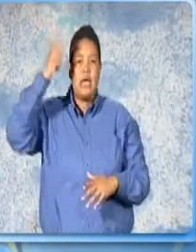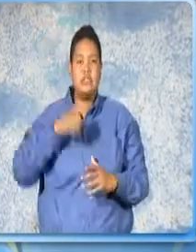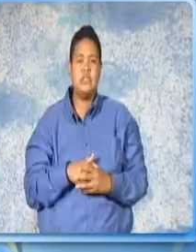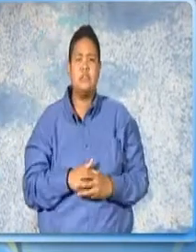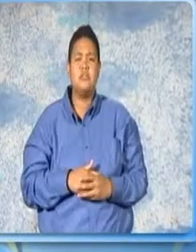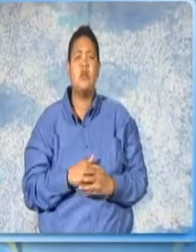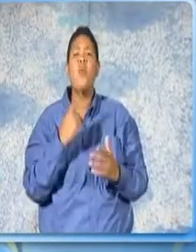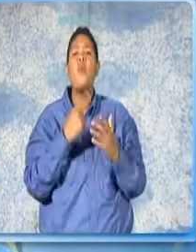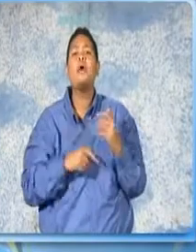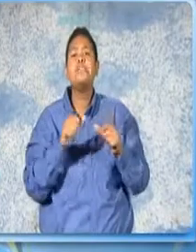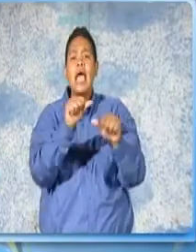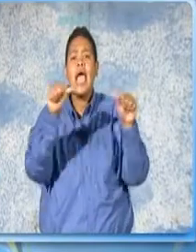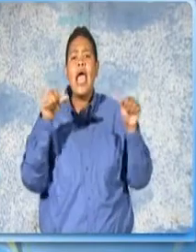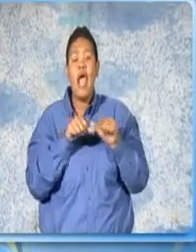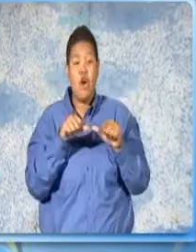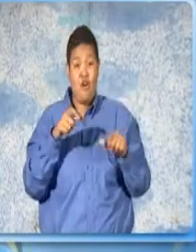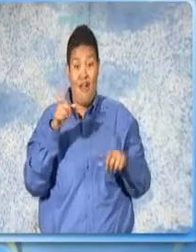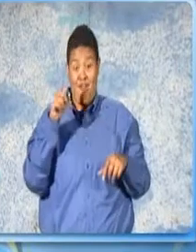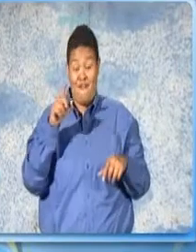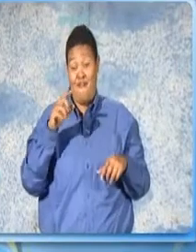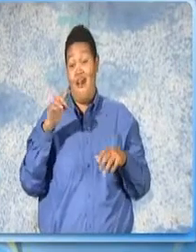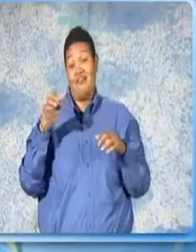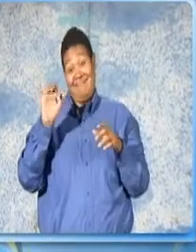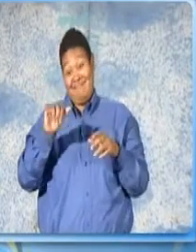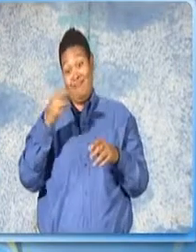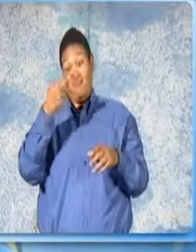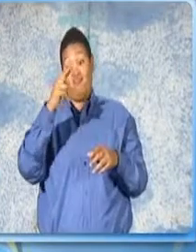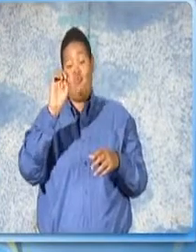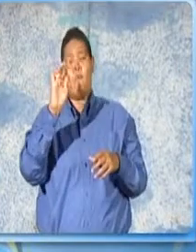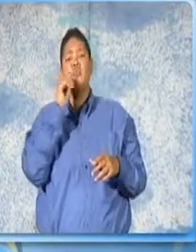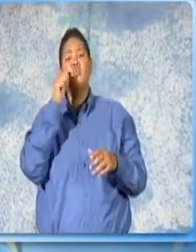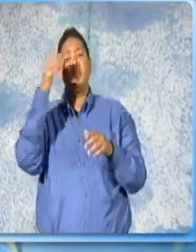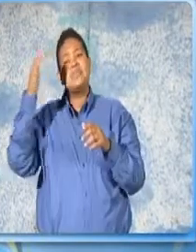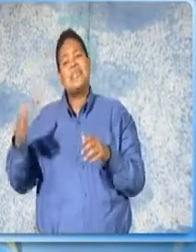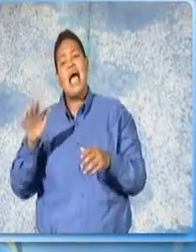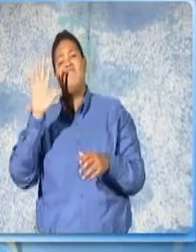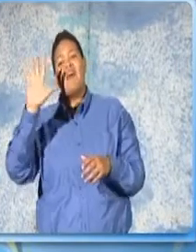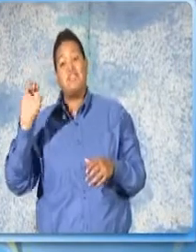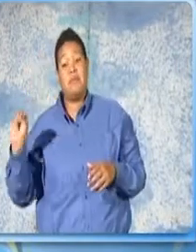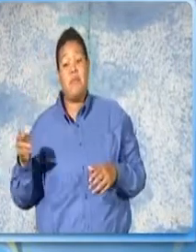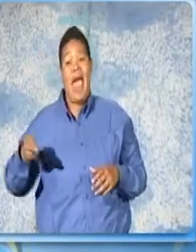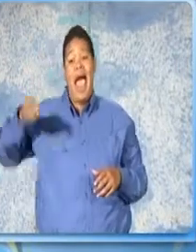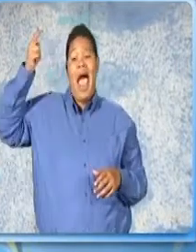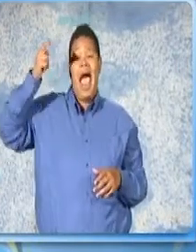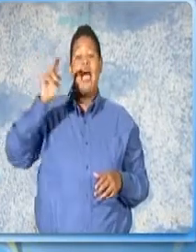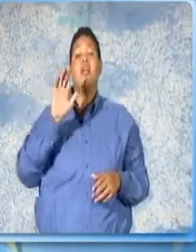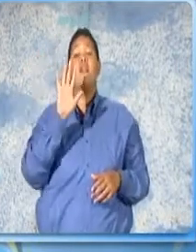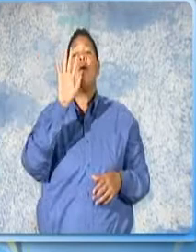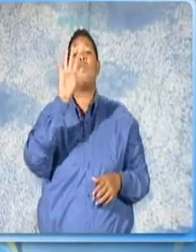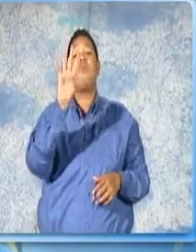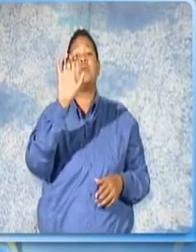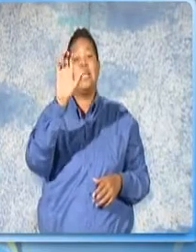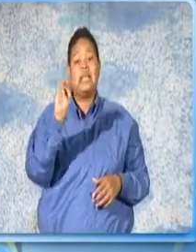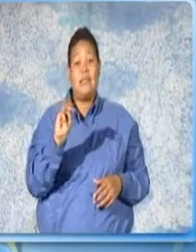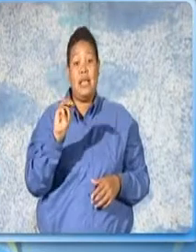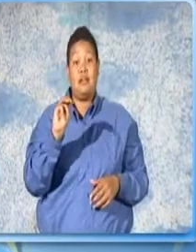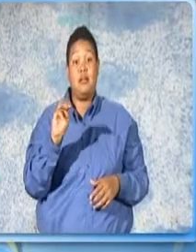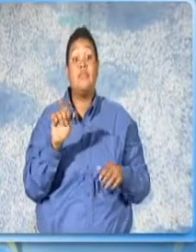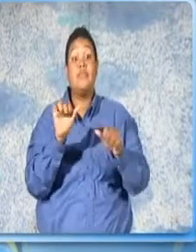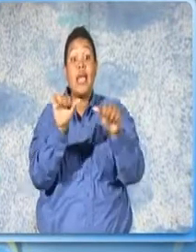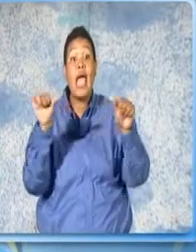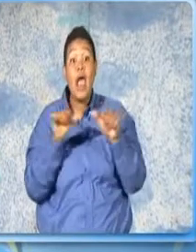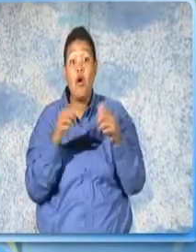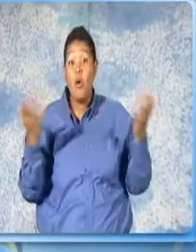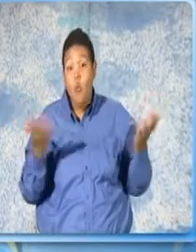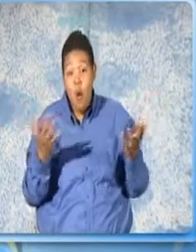What is the area of a rhombus whose sides measure 5 centimeters and height measures 4 centimeters? The area would